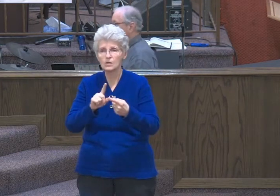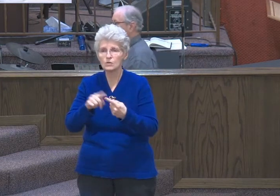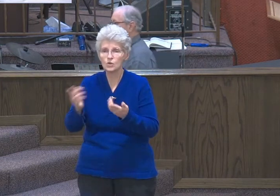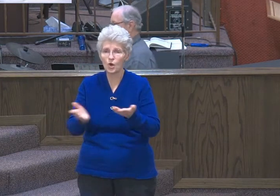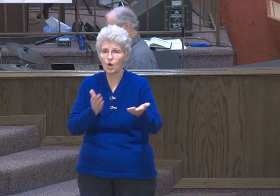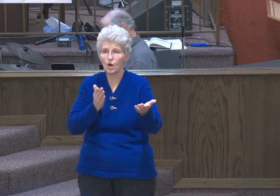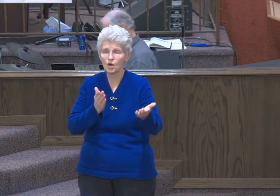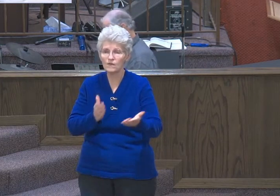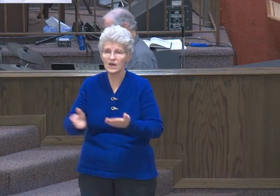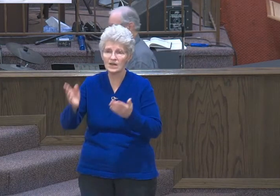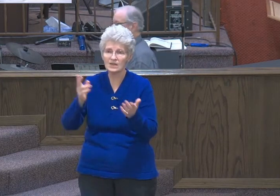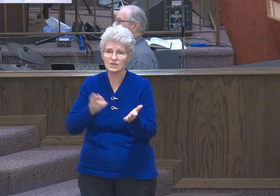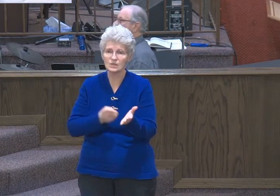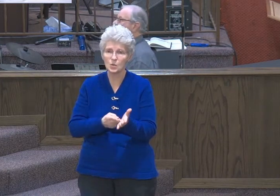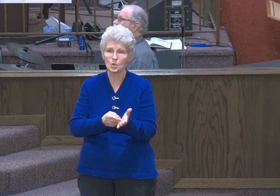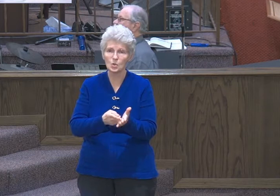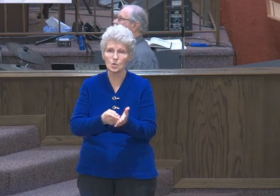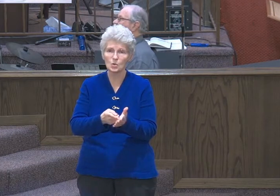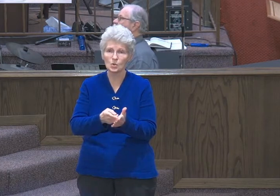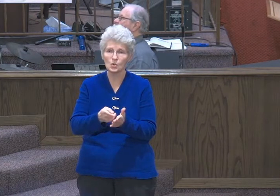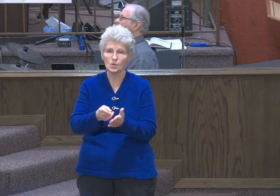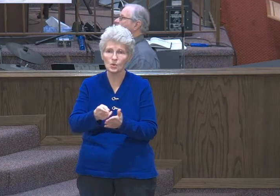to service true.